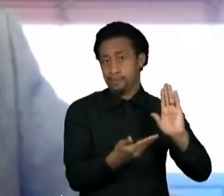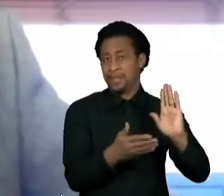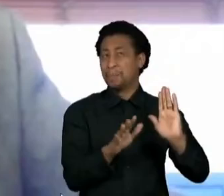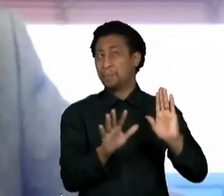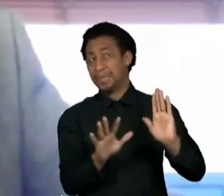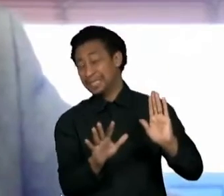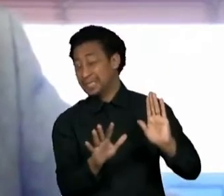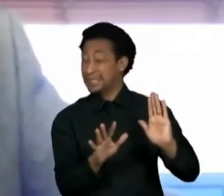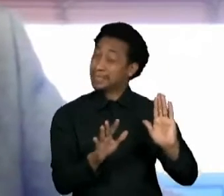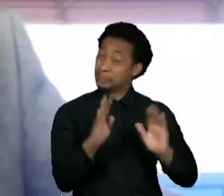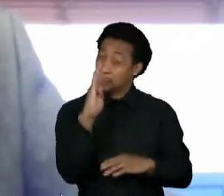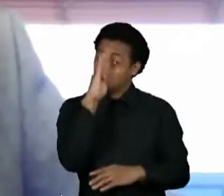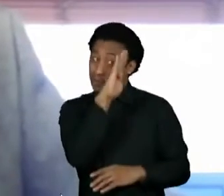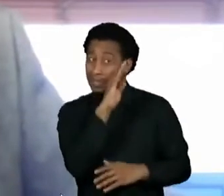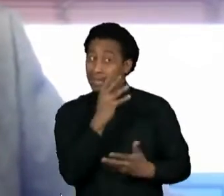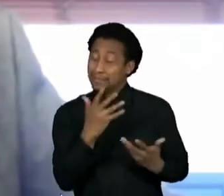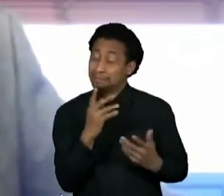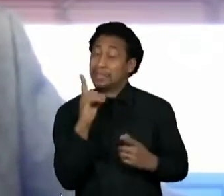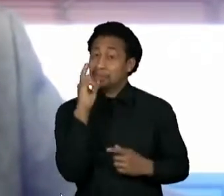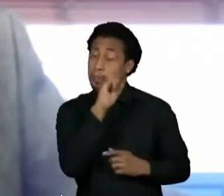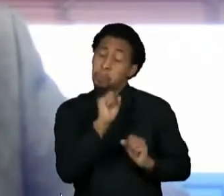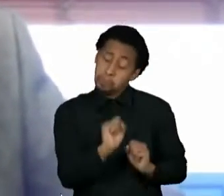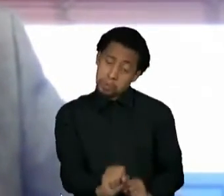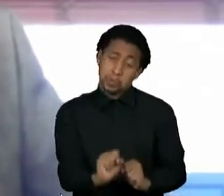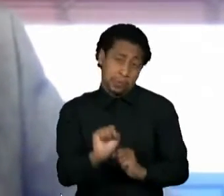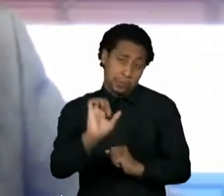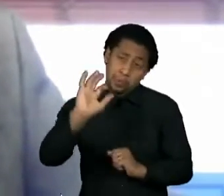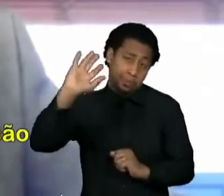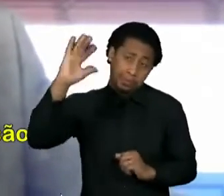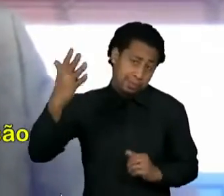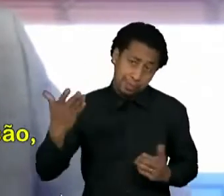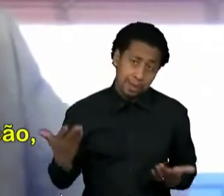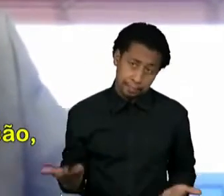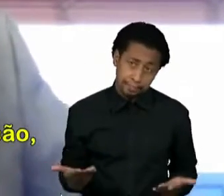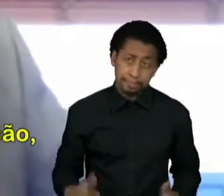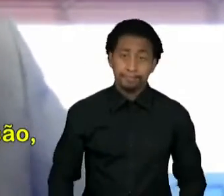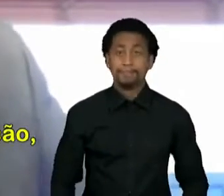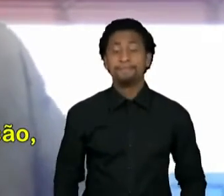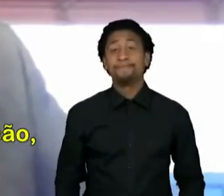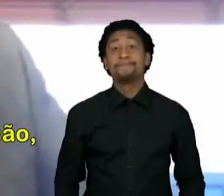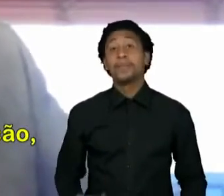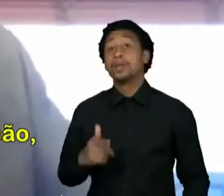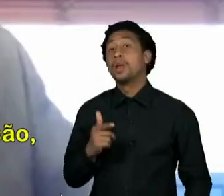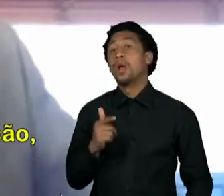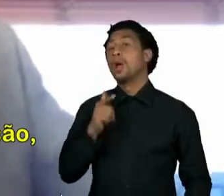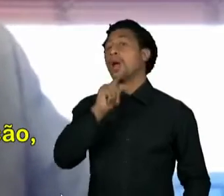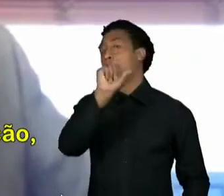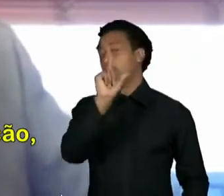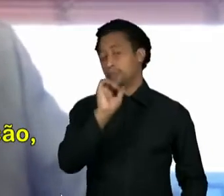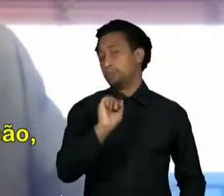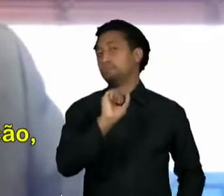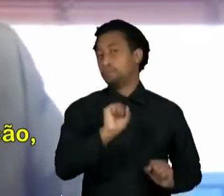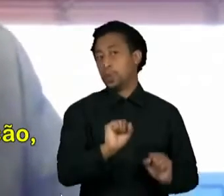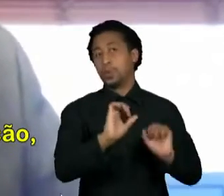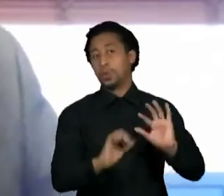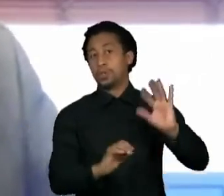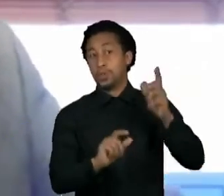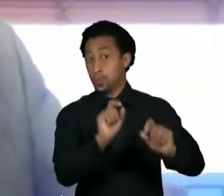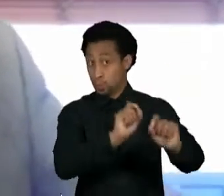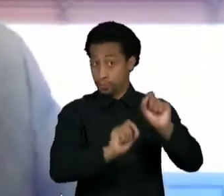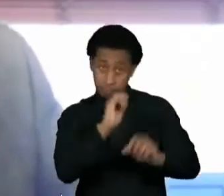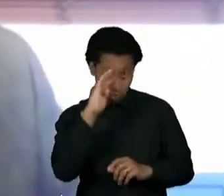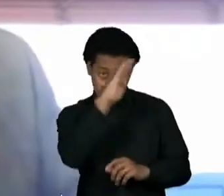doesn't seem terribly likely given looking at the polls, but that could happen. And there's another scenario in which he refuses to accept the